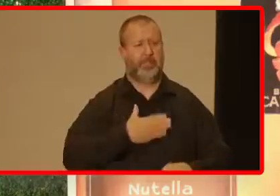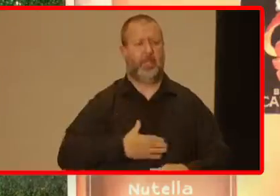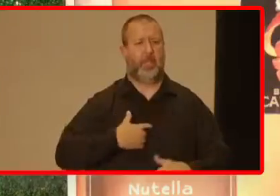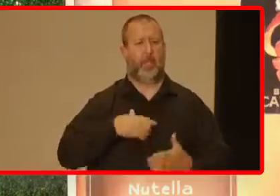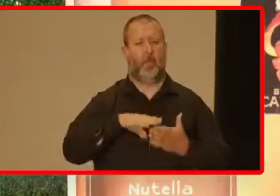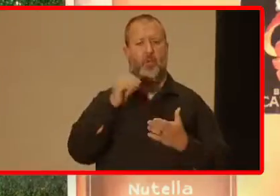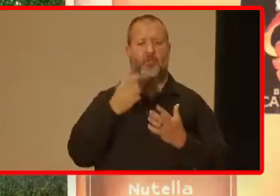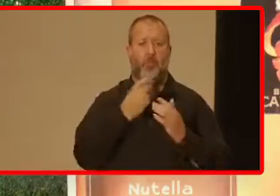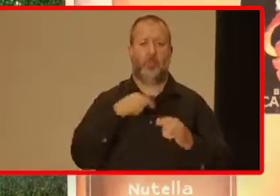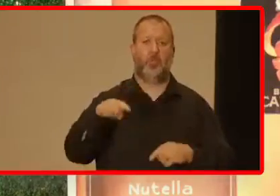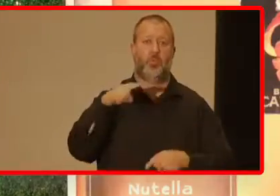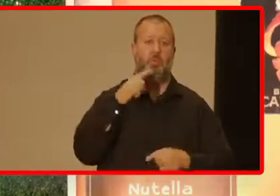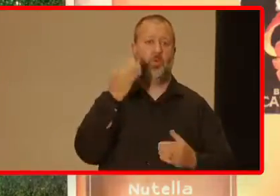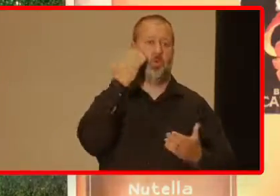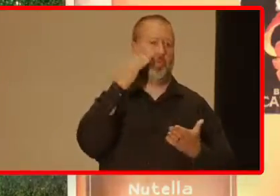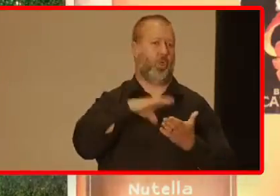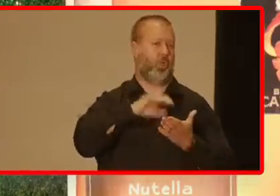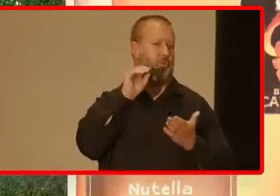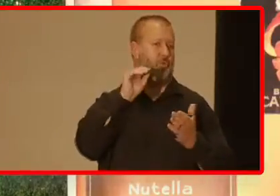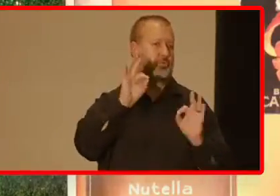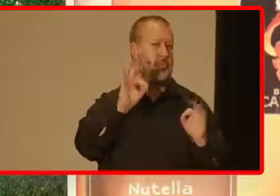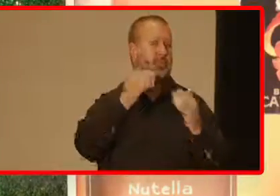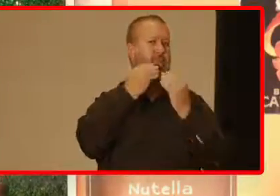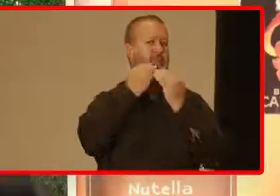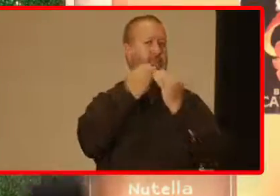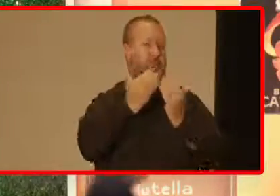learn from you. Thank you.